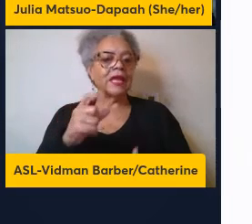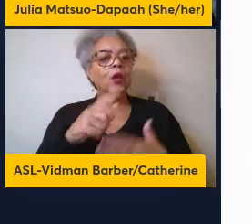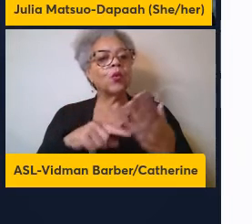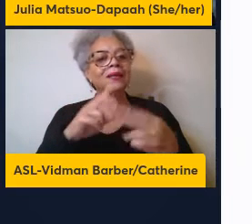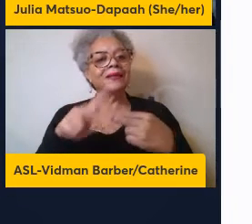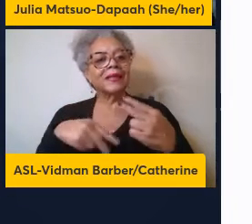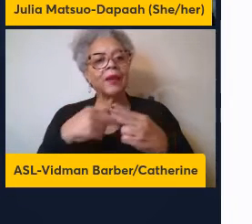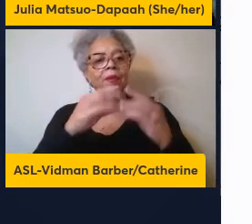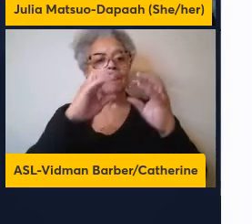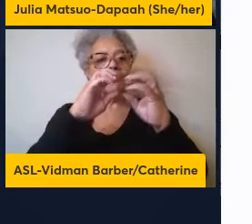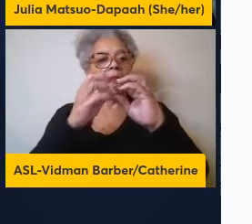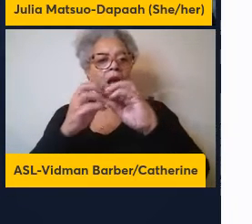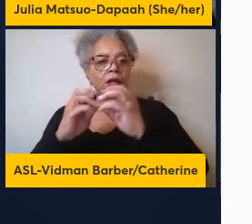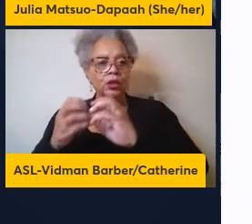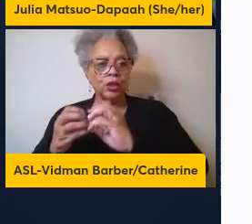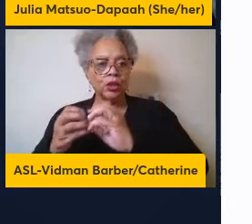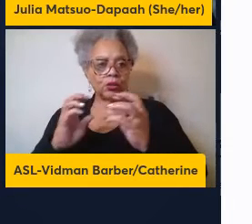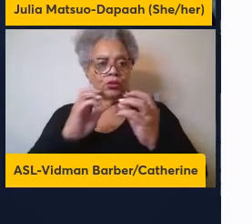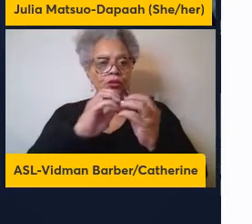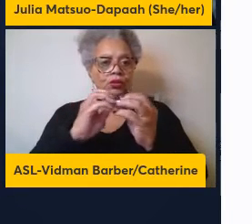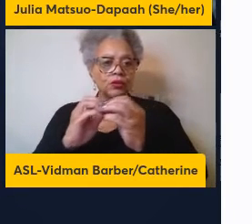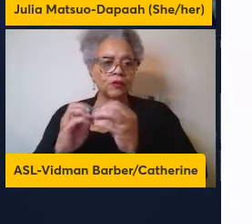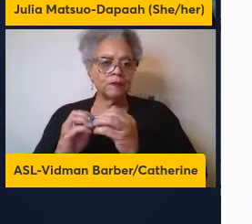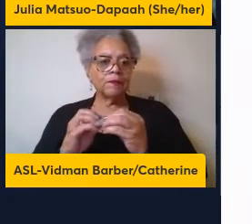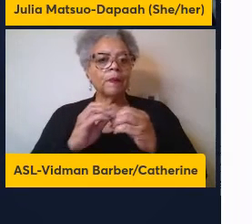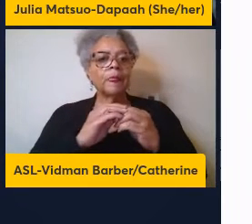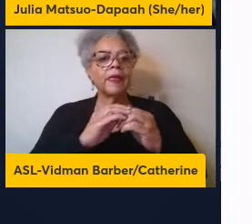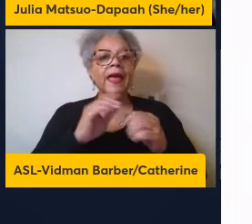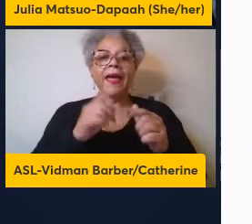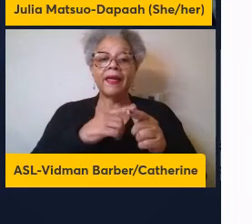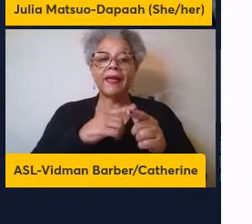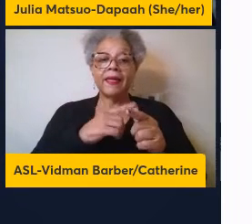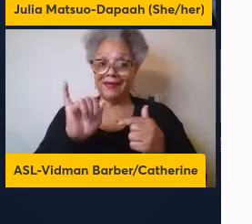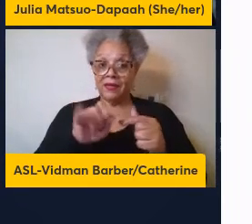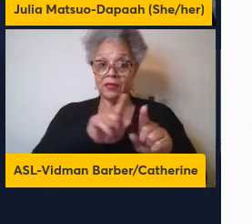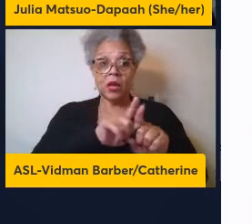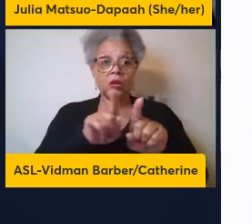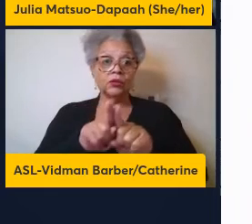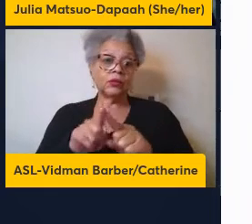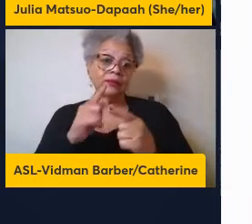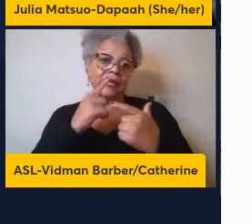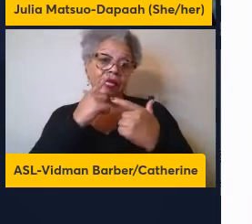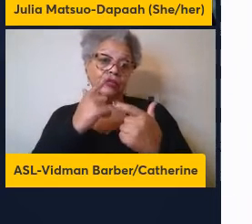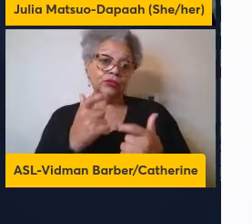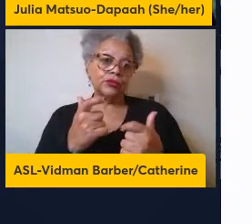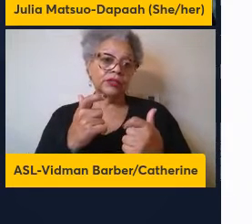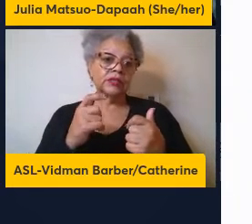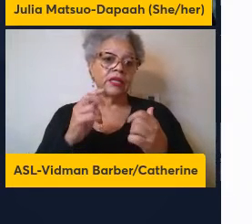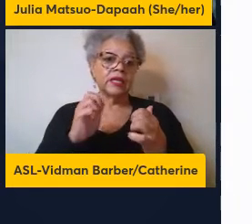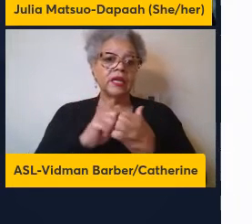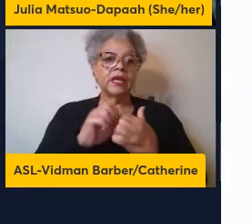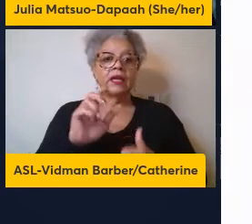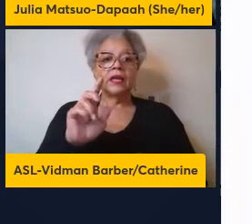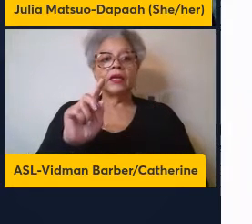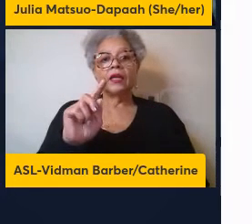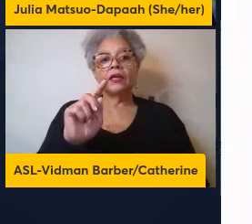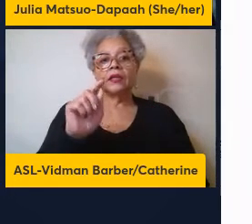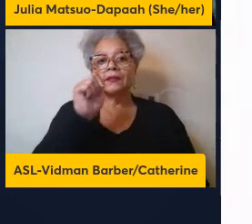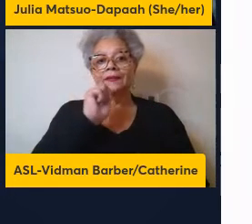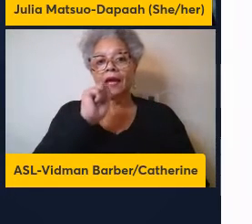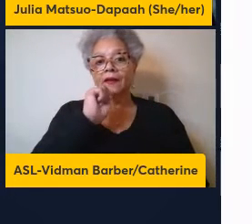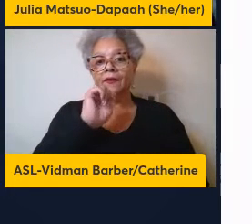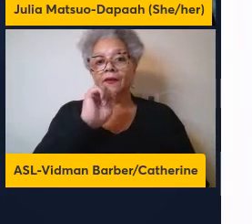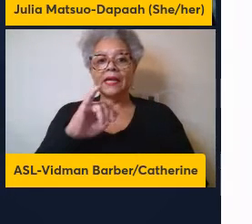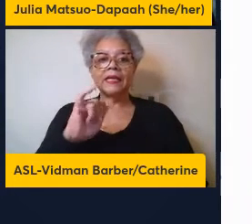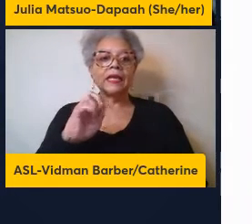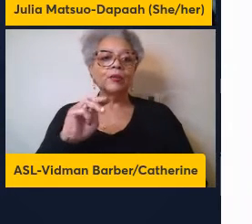at what points. And there's also interest in tolerance and immunosuppression, as well as infection